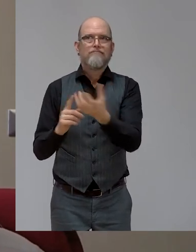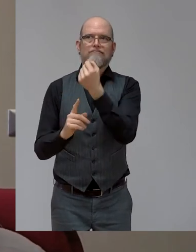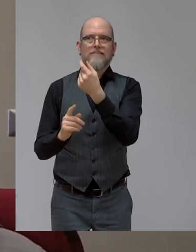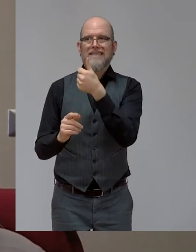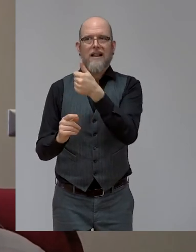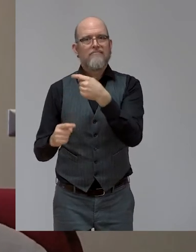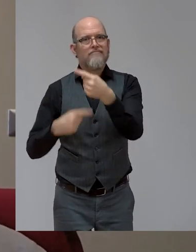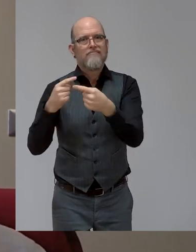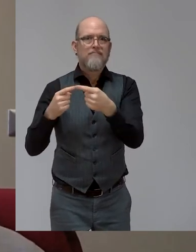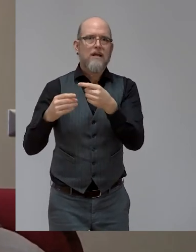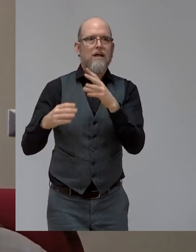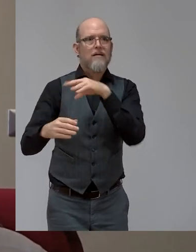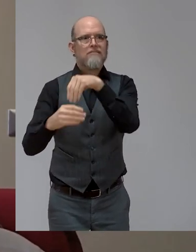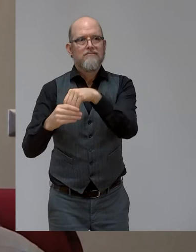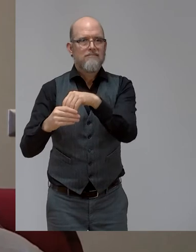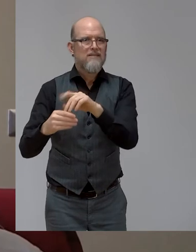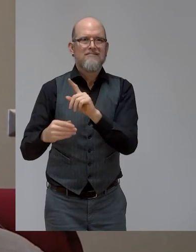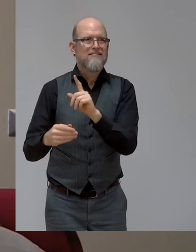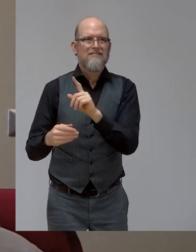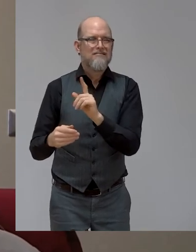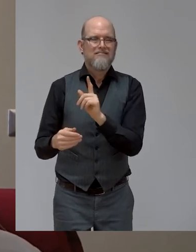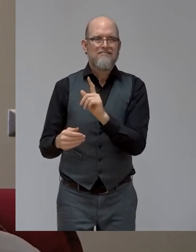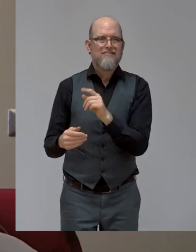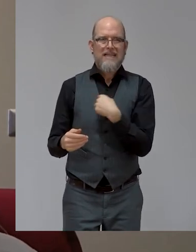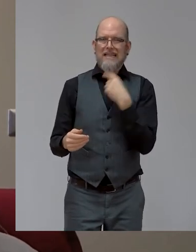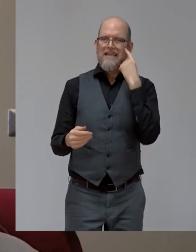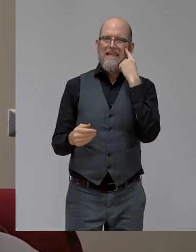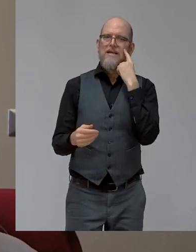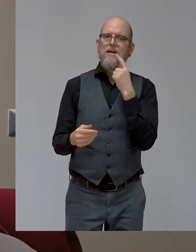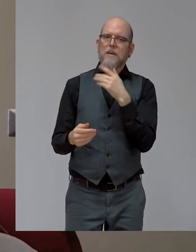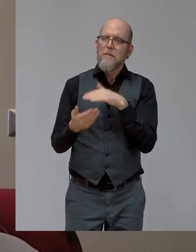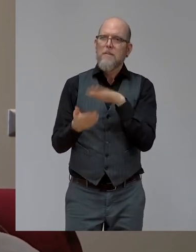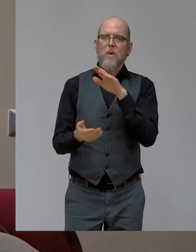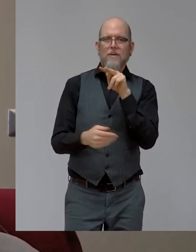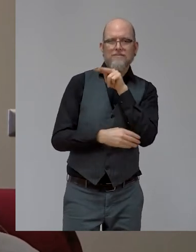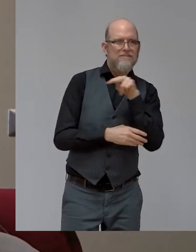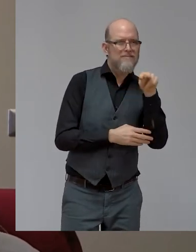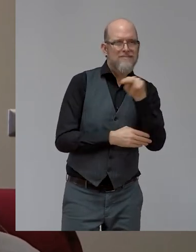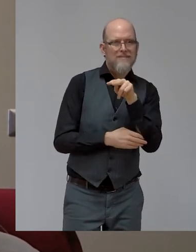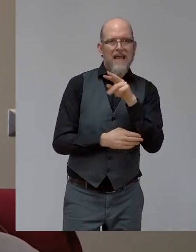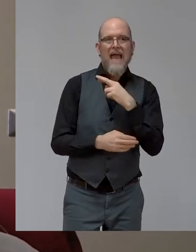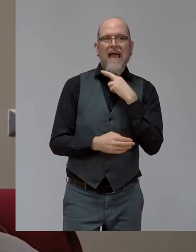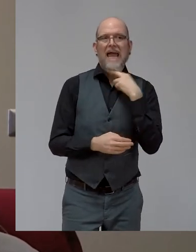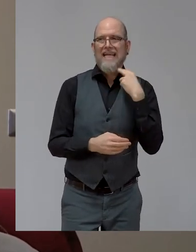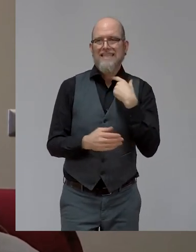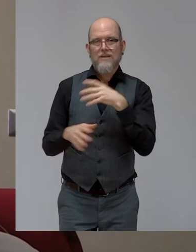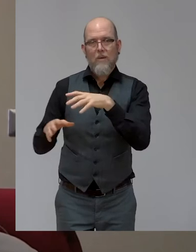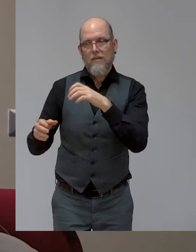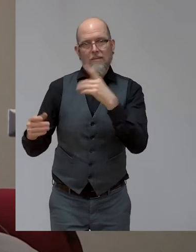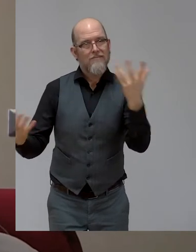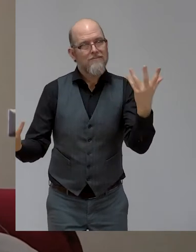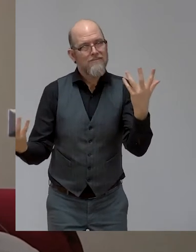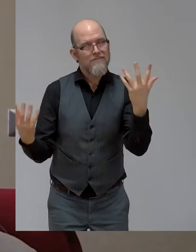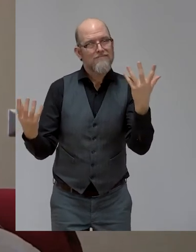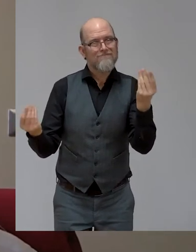be no one who values the positive externalities of projects that have a positive social